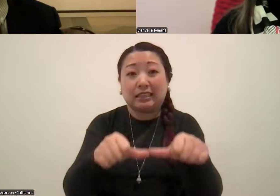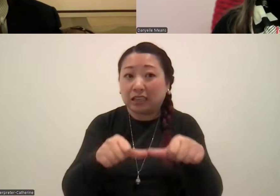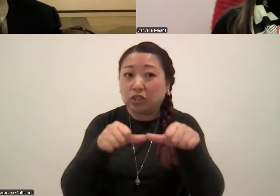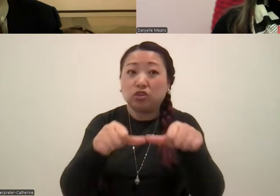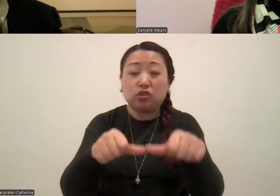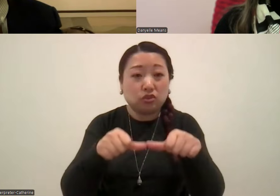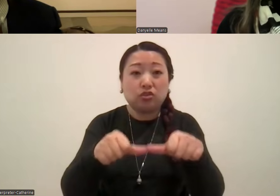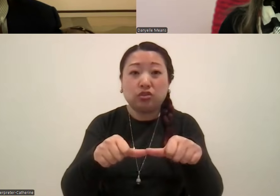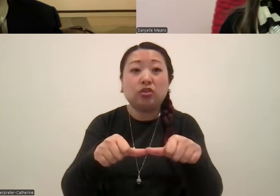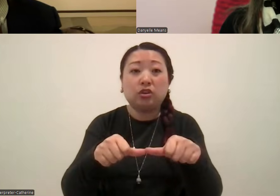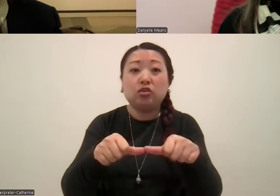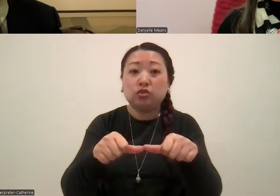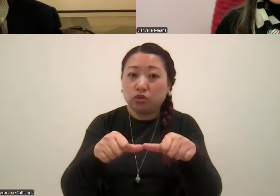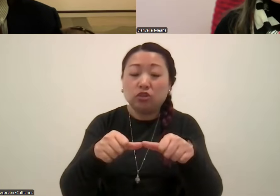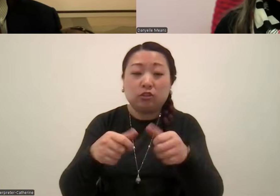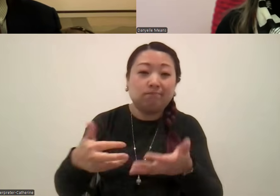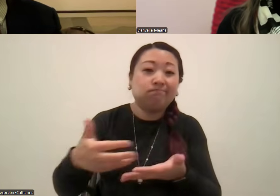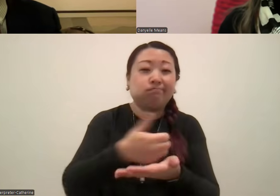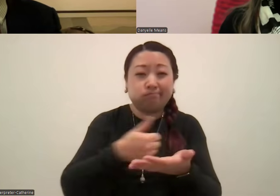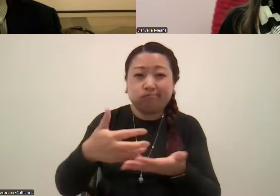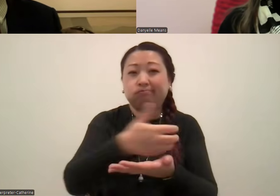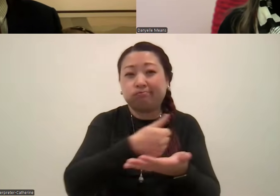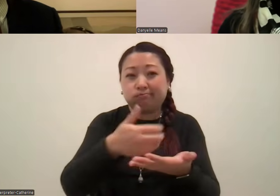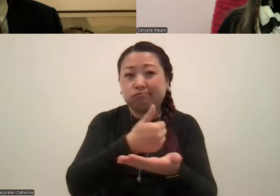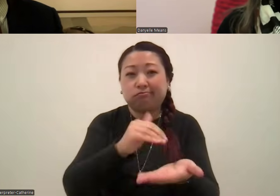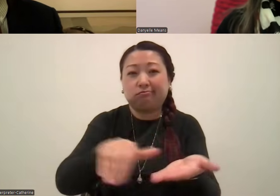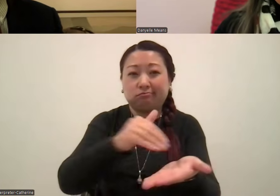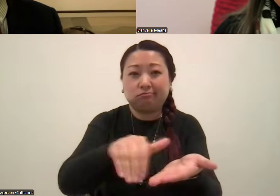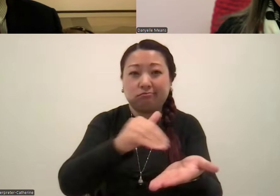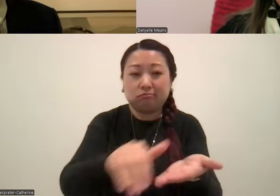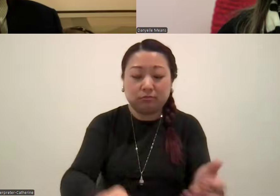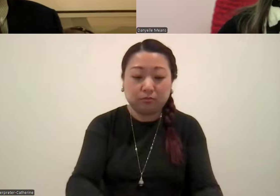collect. And so understanding,